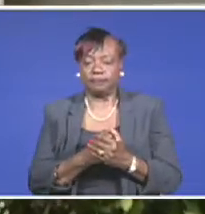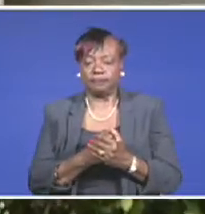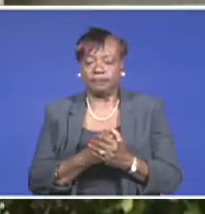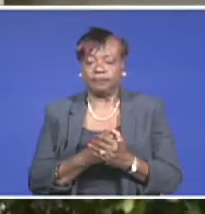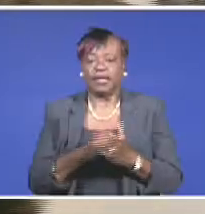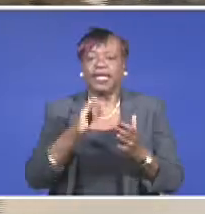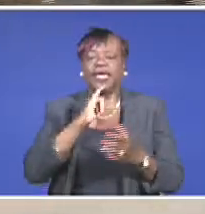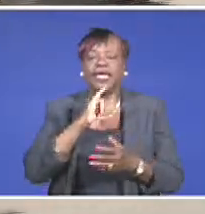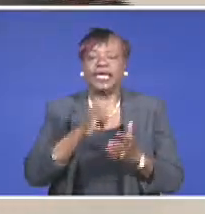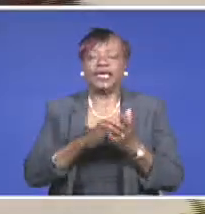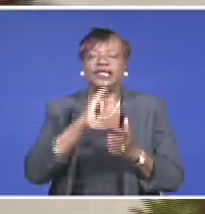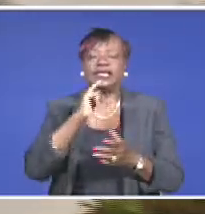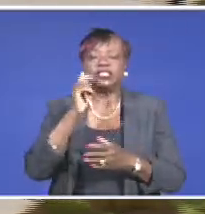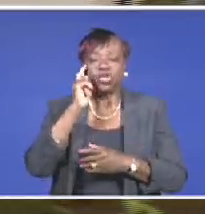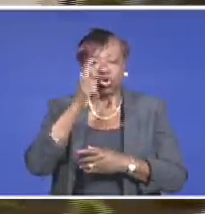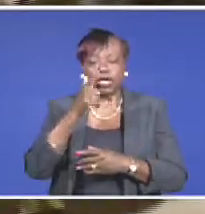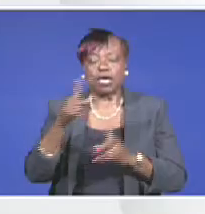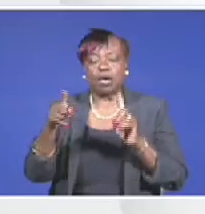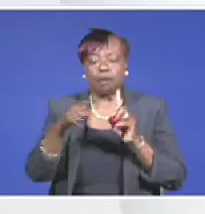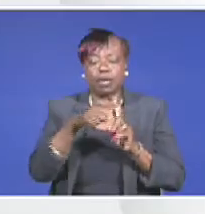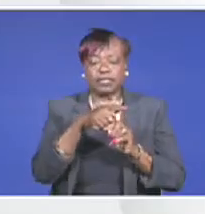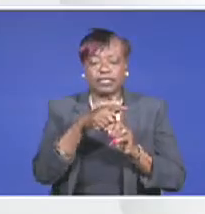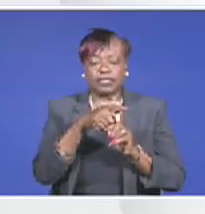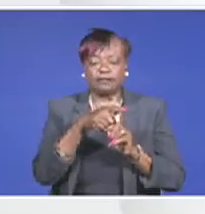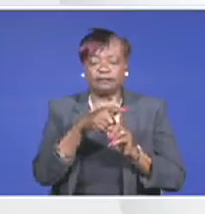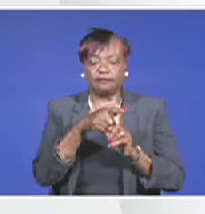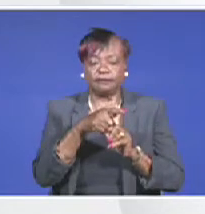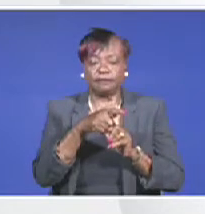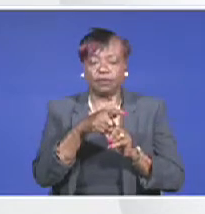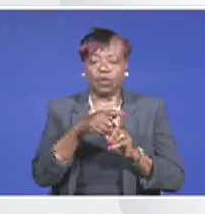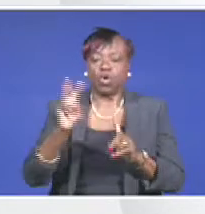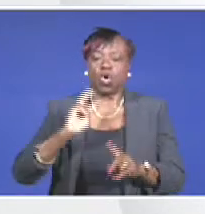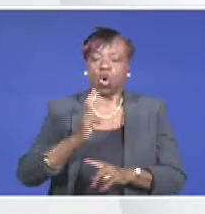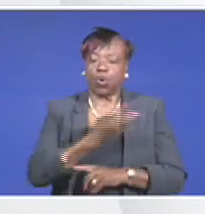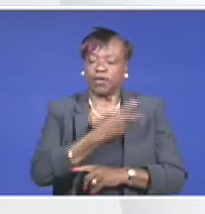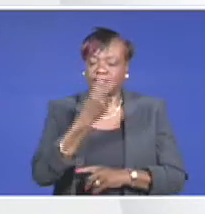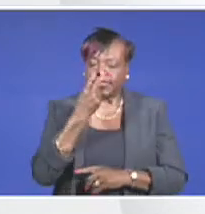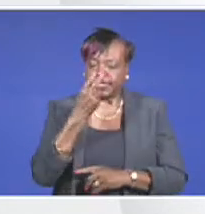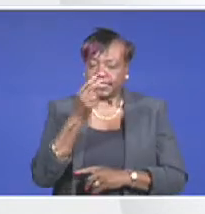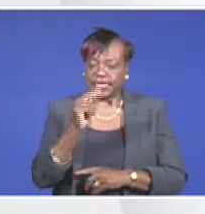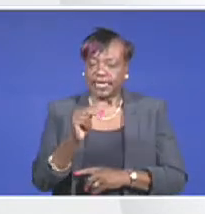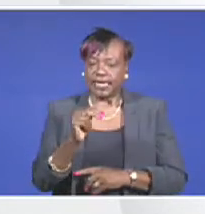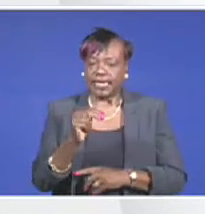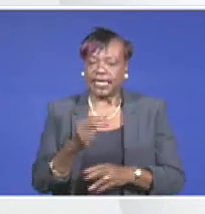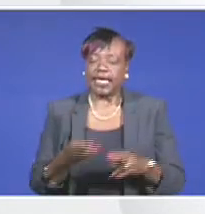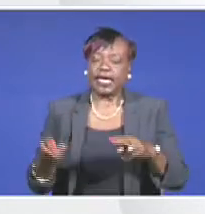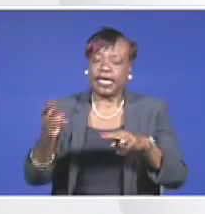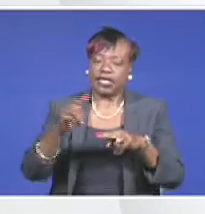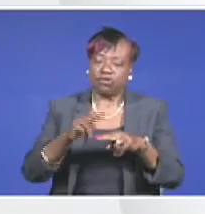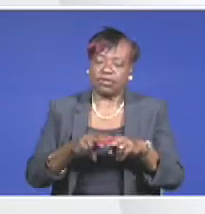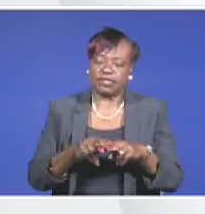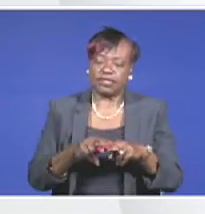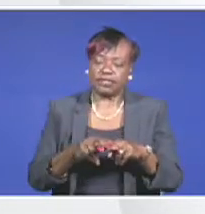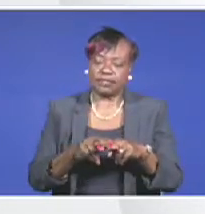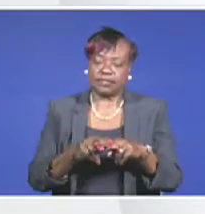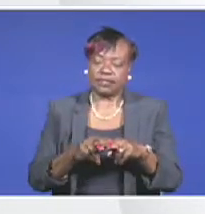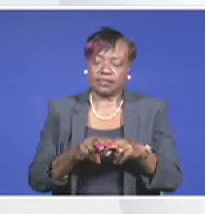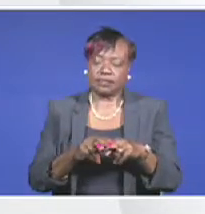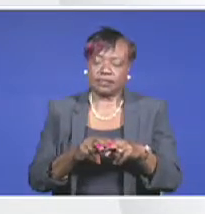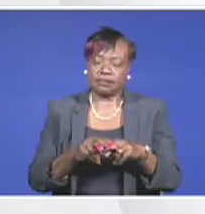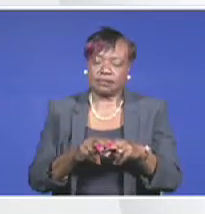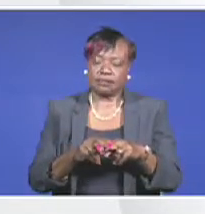It's looking very positive. We've seen increases in